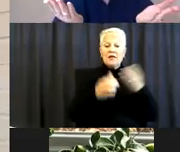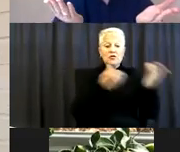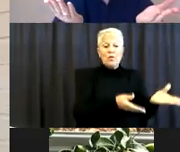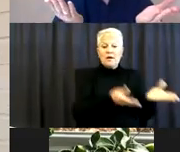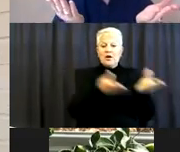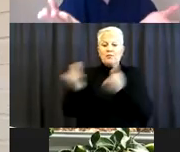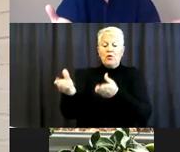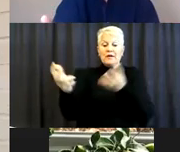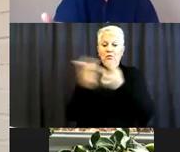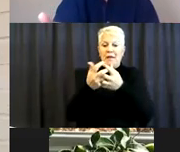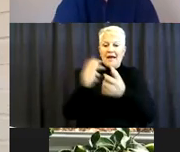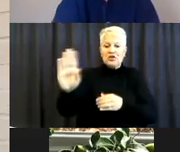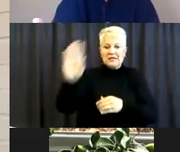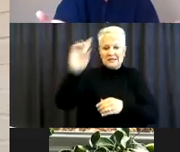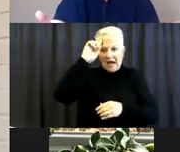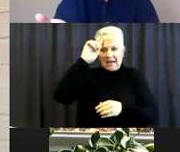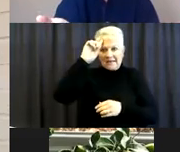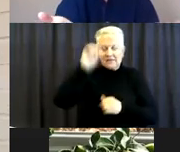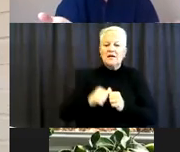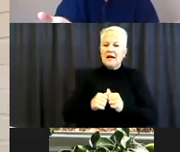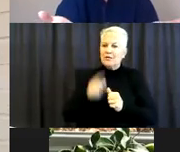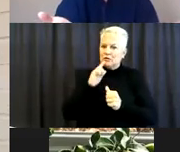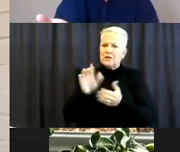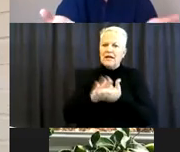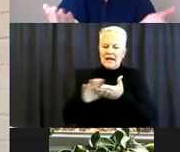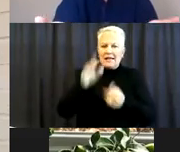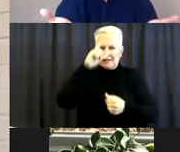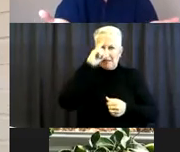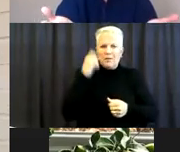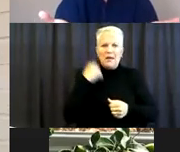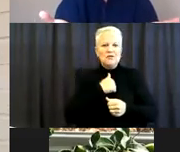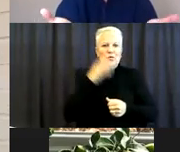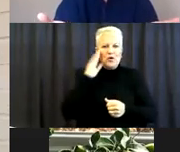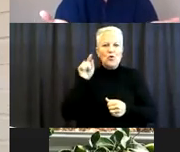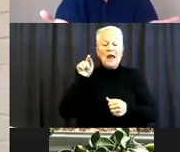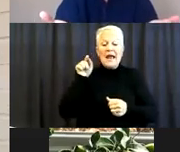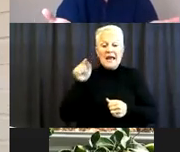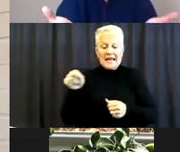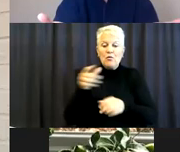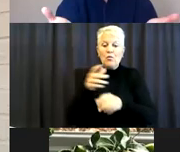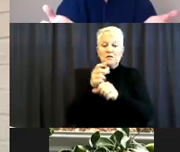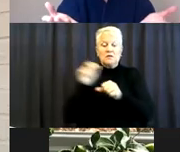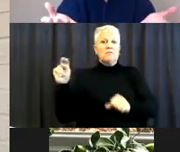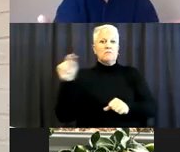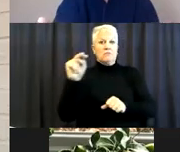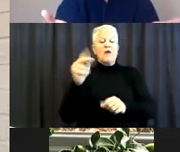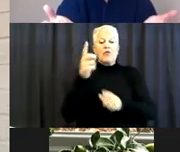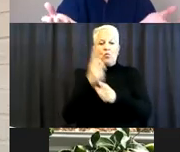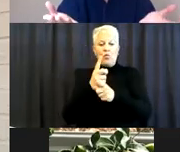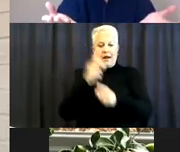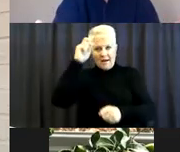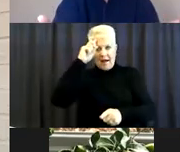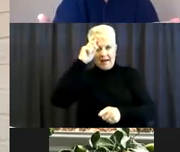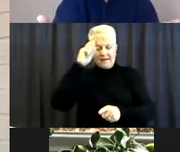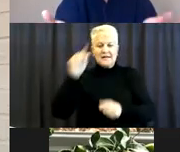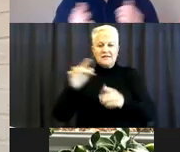So it was a real nice piece because we were able to know that he was getting it visually at the height that was available